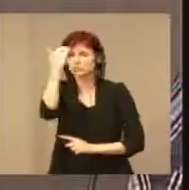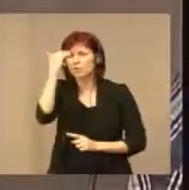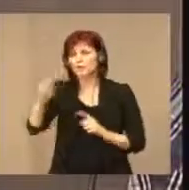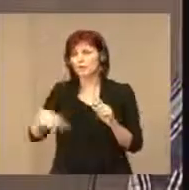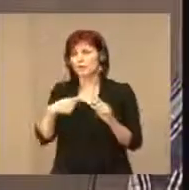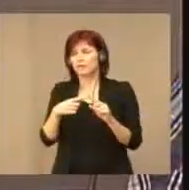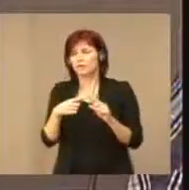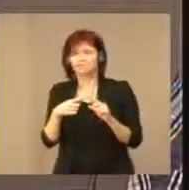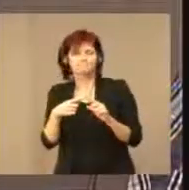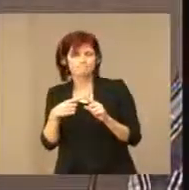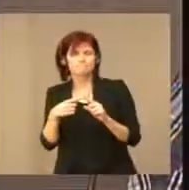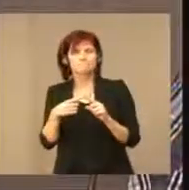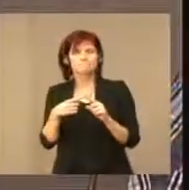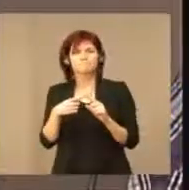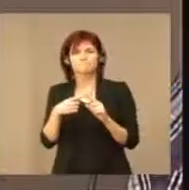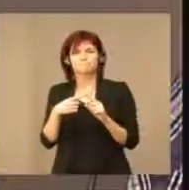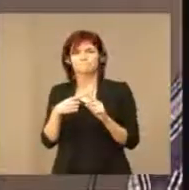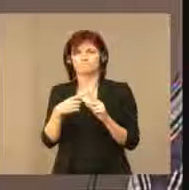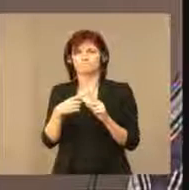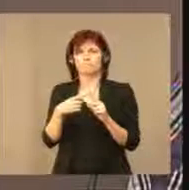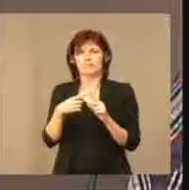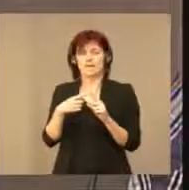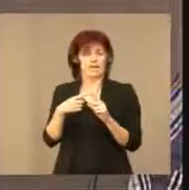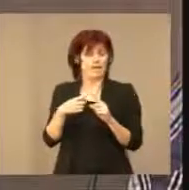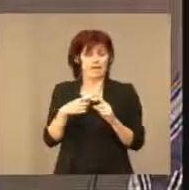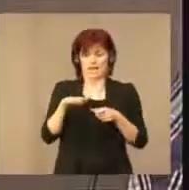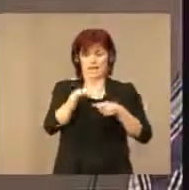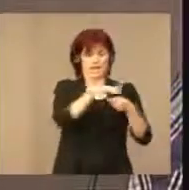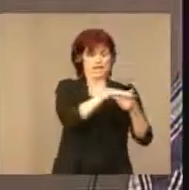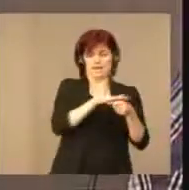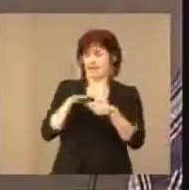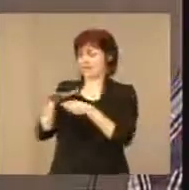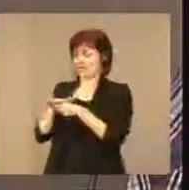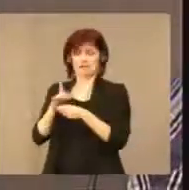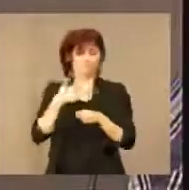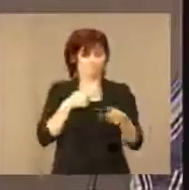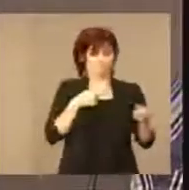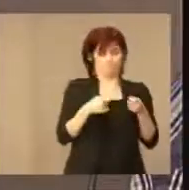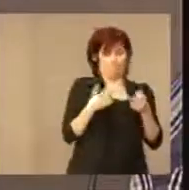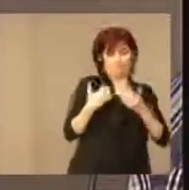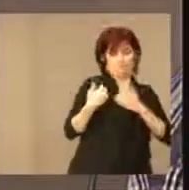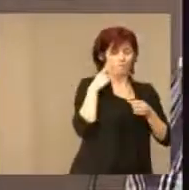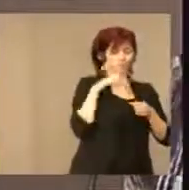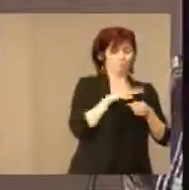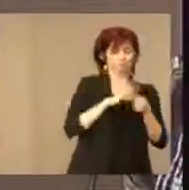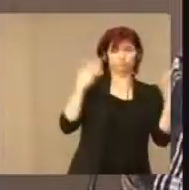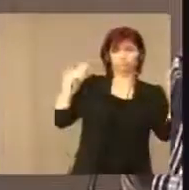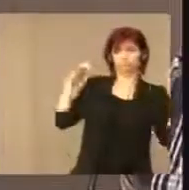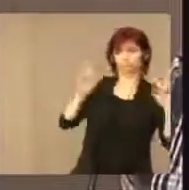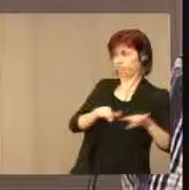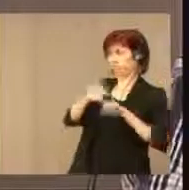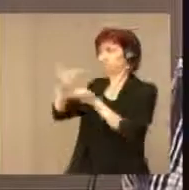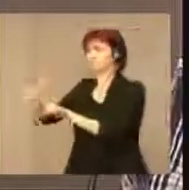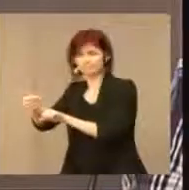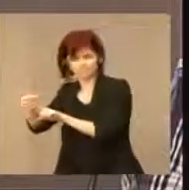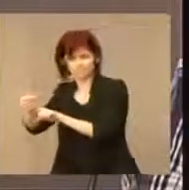about those handoffs between jurisdiction. I think Indigenous peoples are very